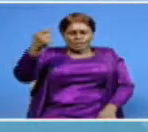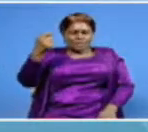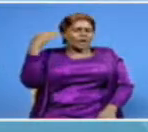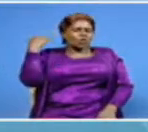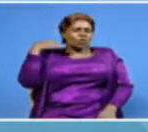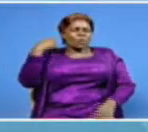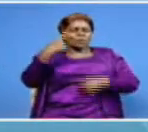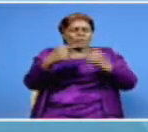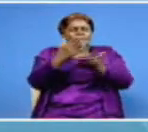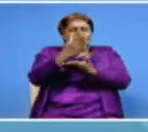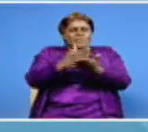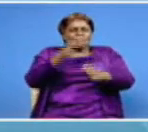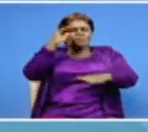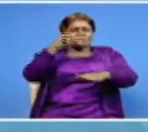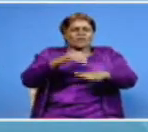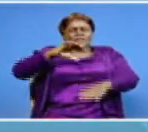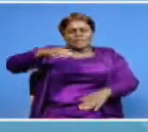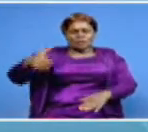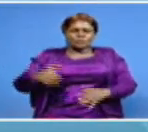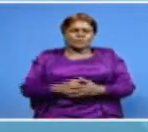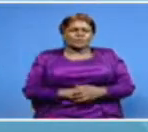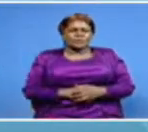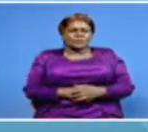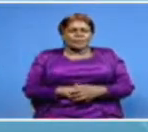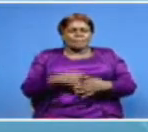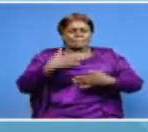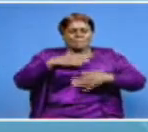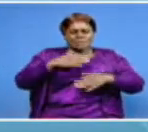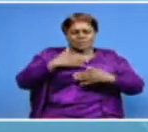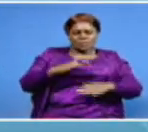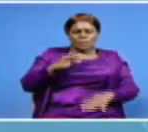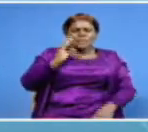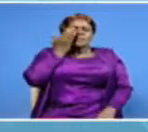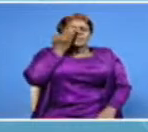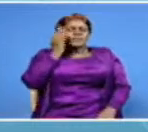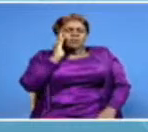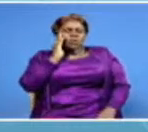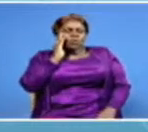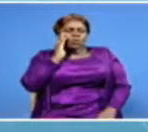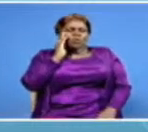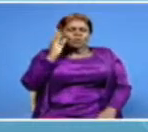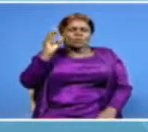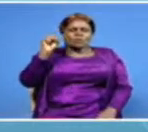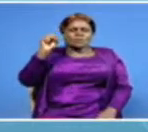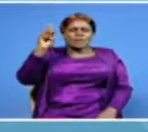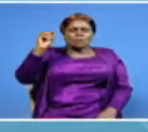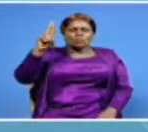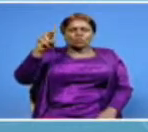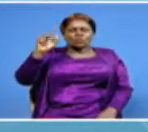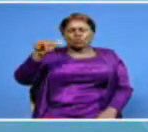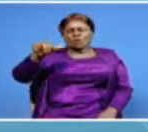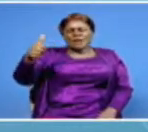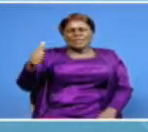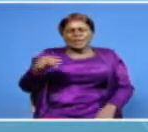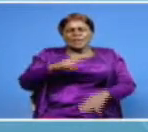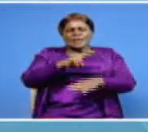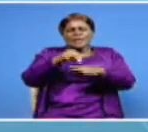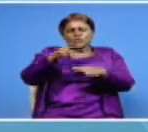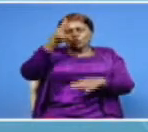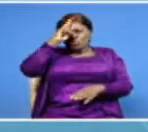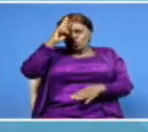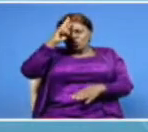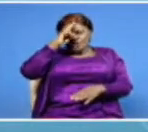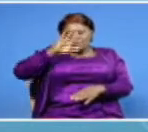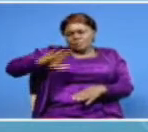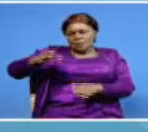banditry. Some of the affected counties include Marsabit, Isiolo, Samburu, and others, where additional national police